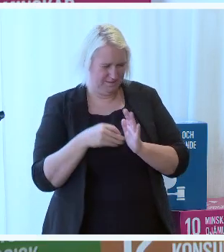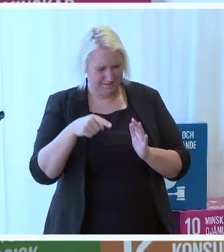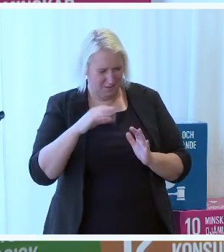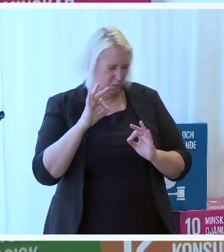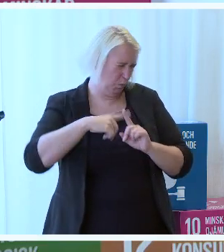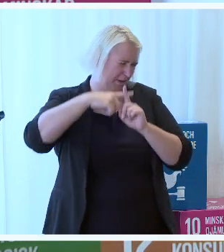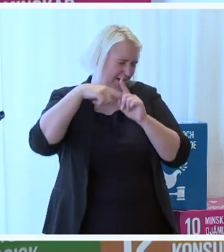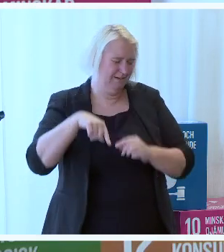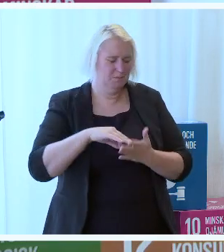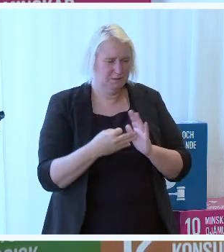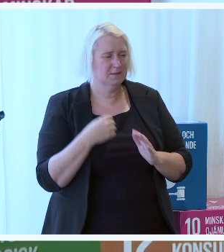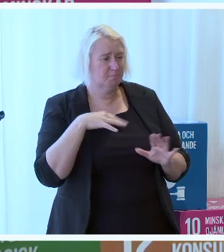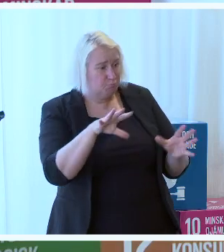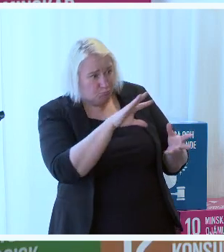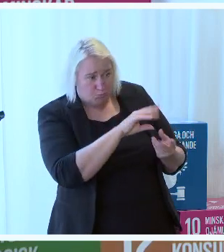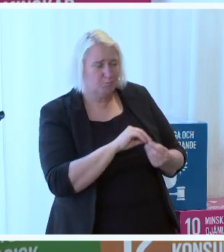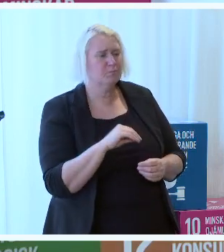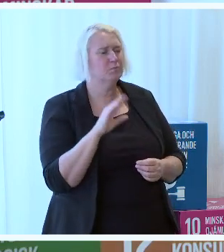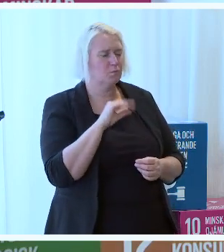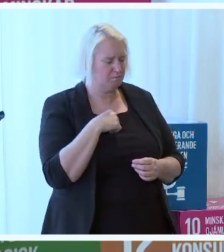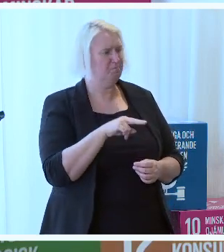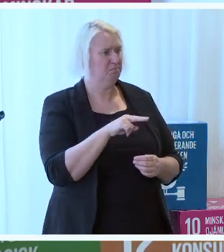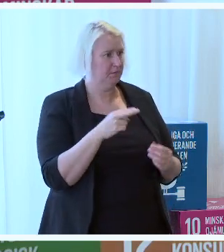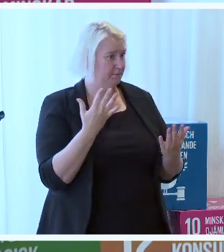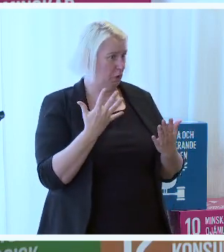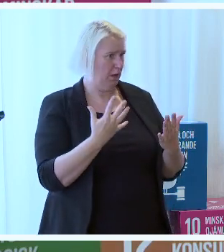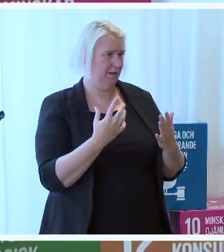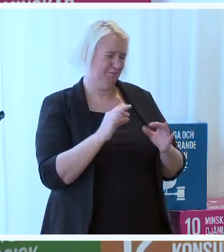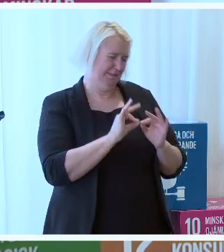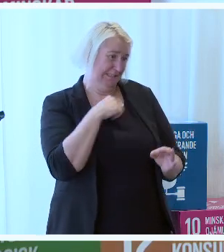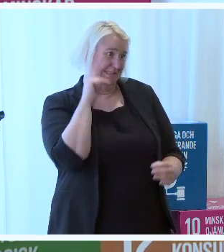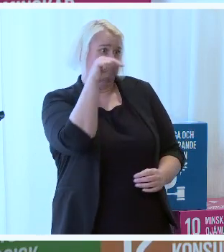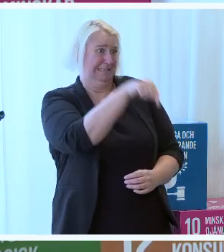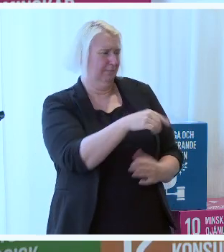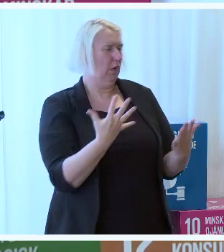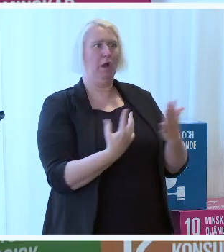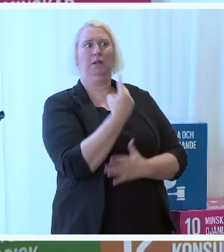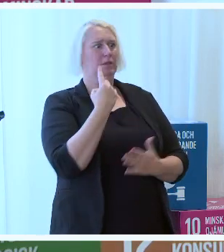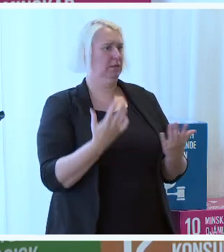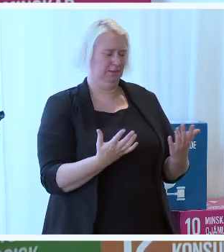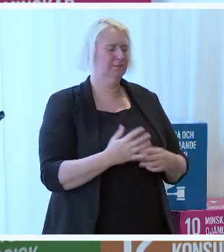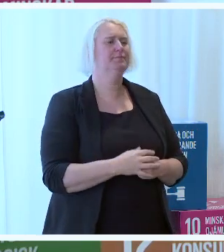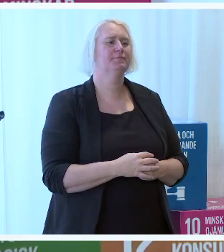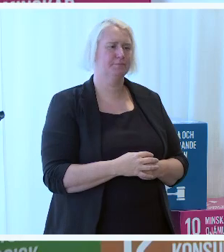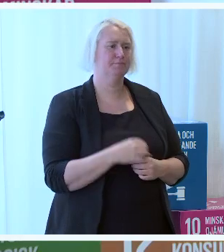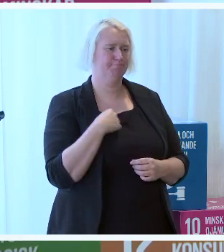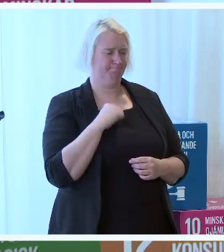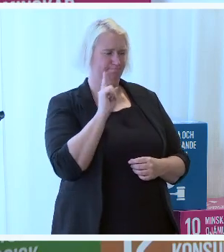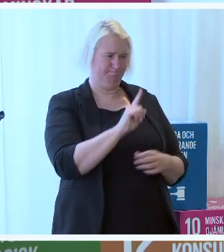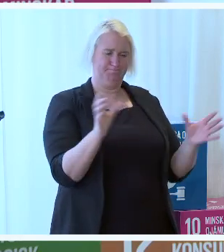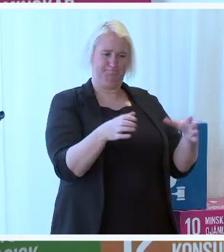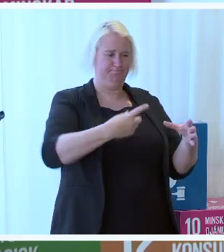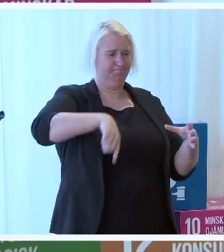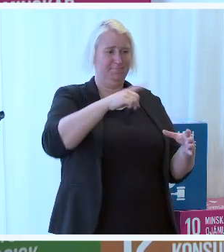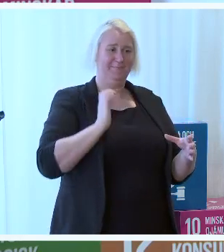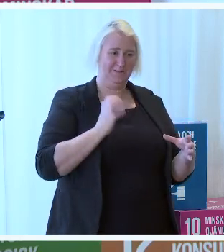people. And what happened to me in this specific time is that I traveled to Mali and met a group of women who were helping them